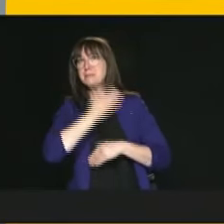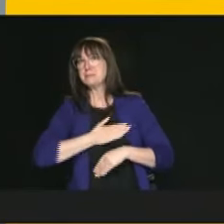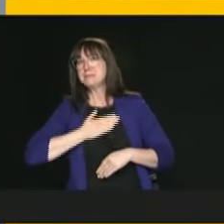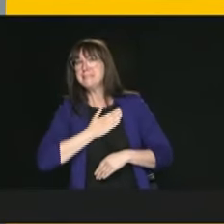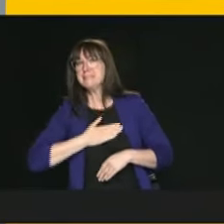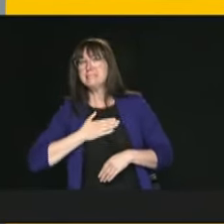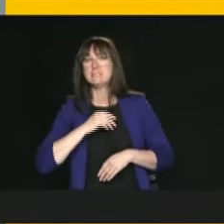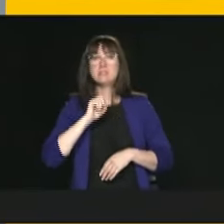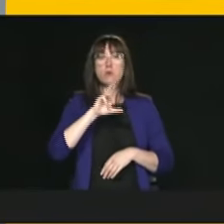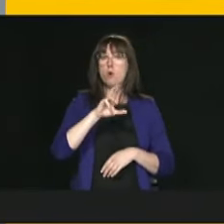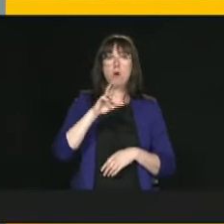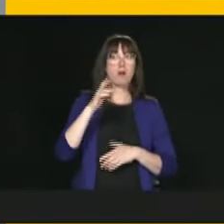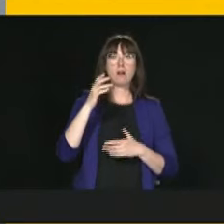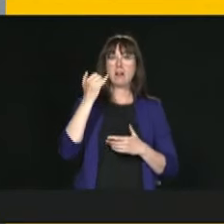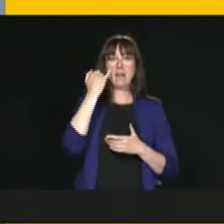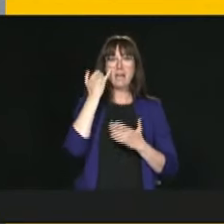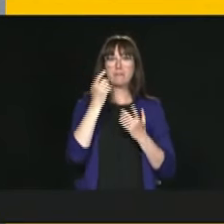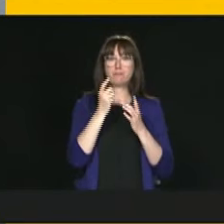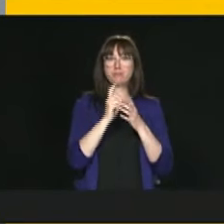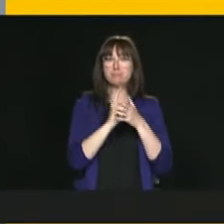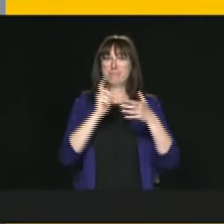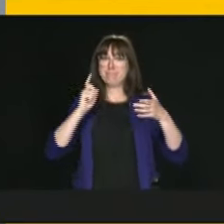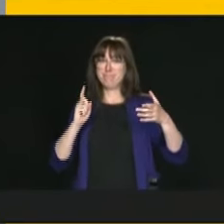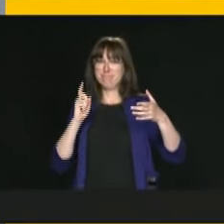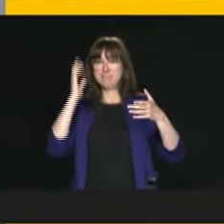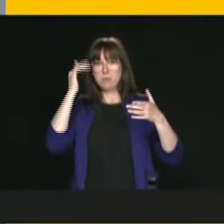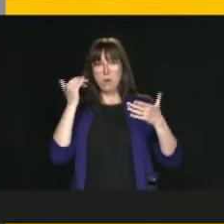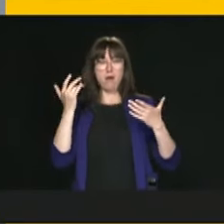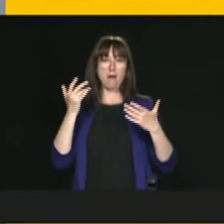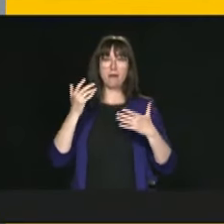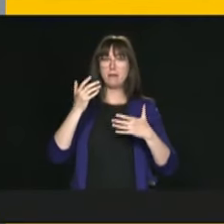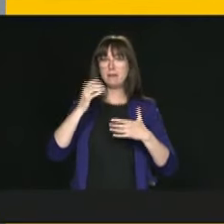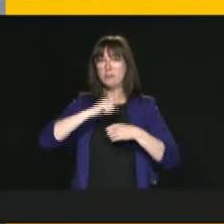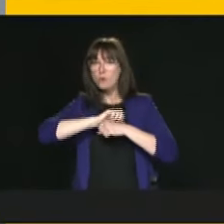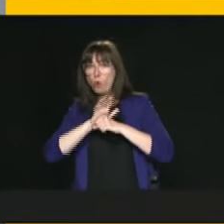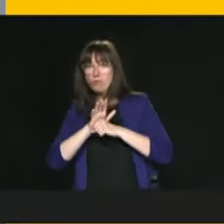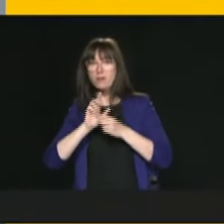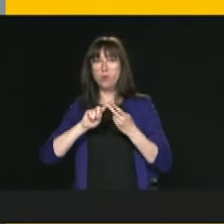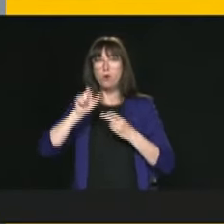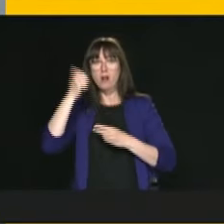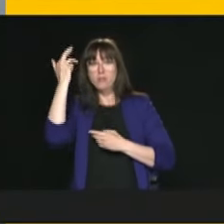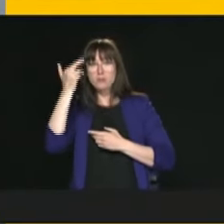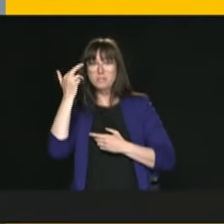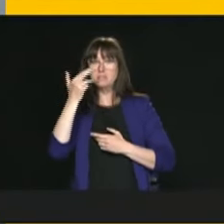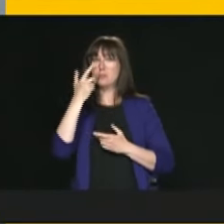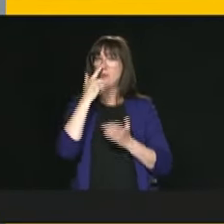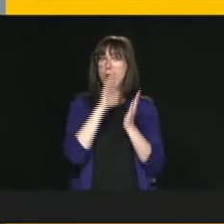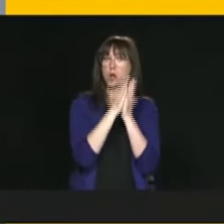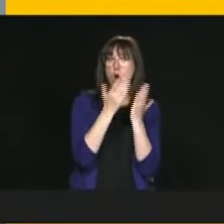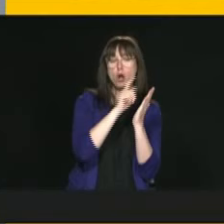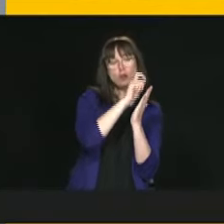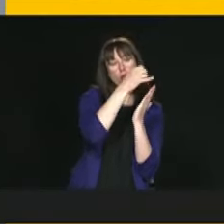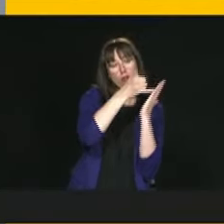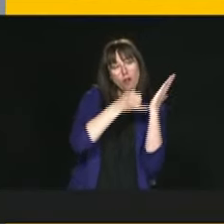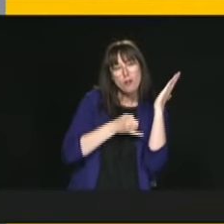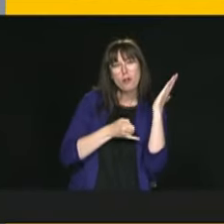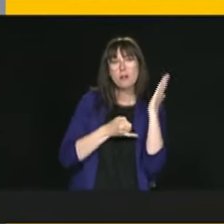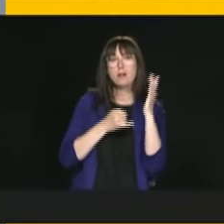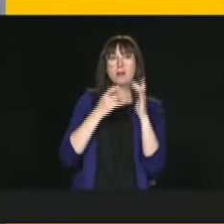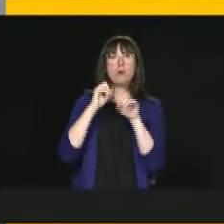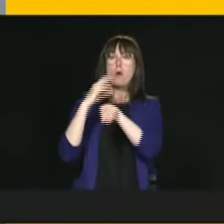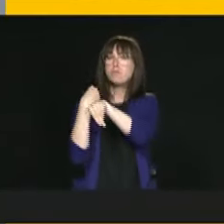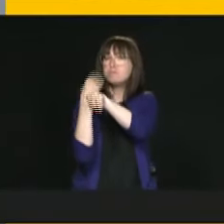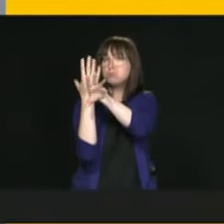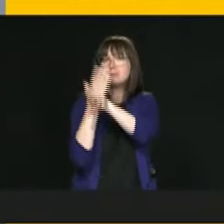Or if you're not together this year because of the virus or other reasons, you can draw her a card or set up a video